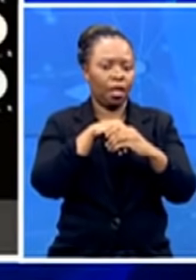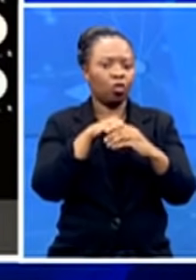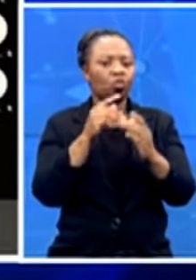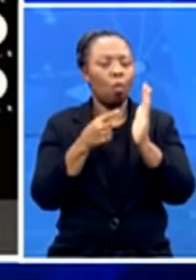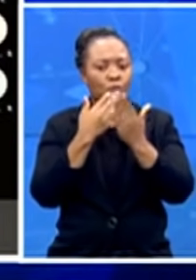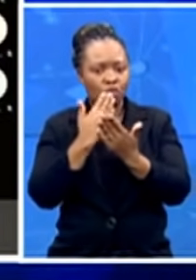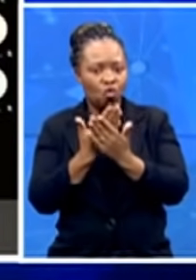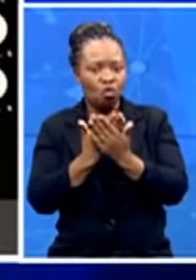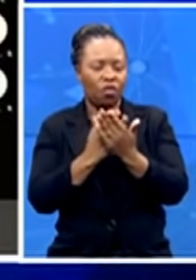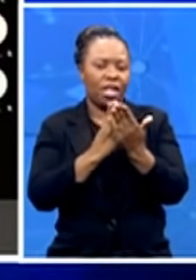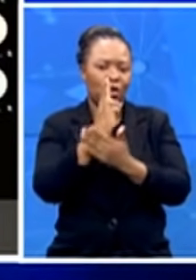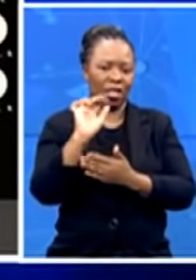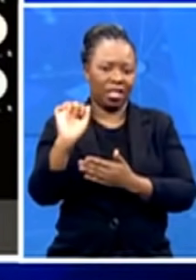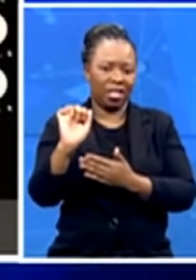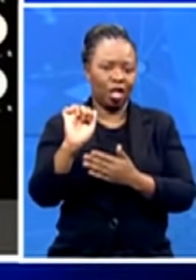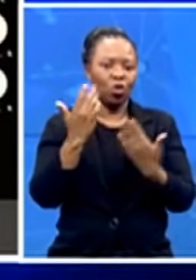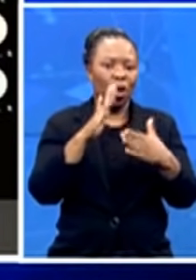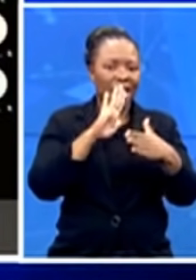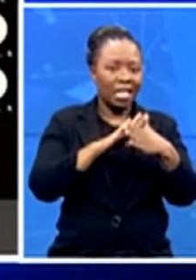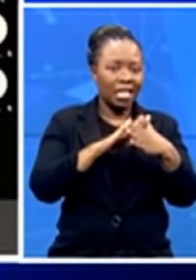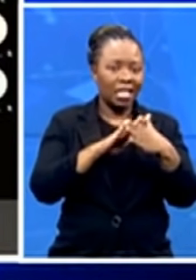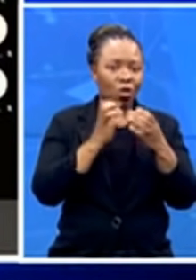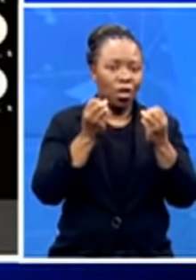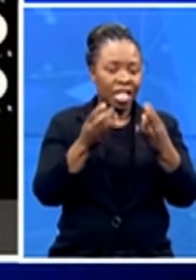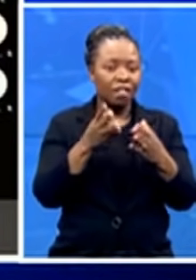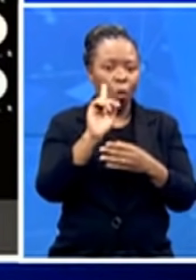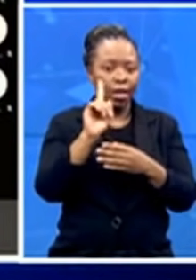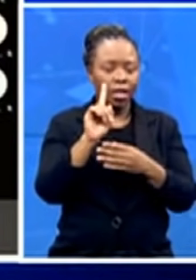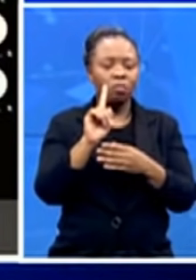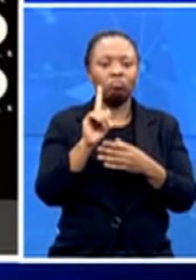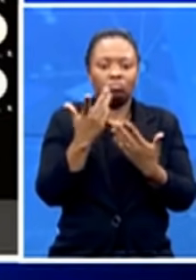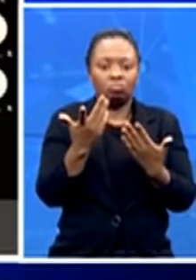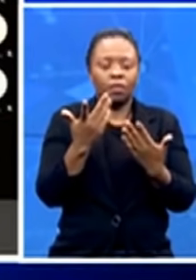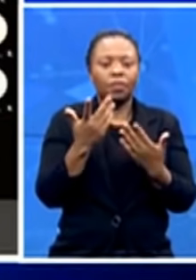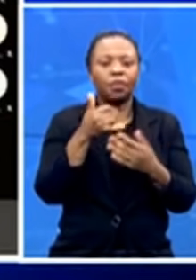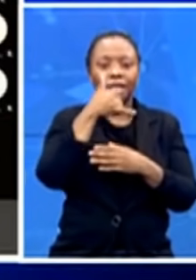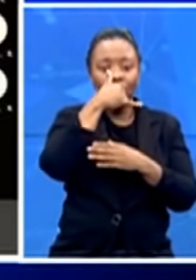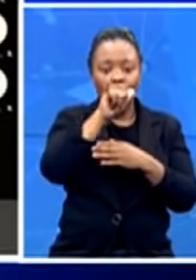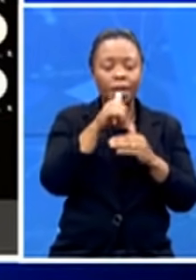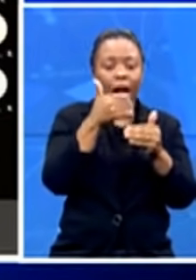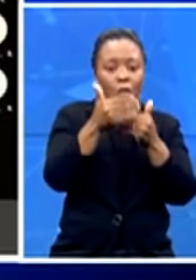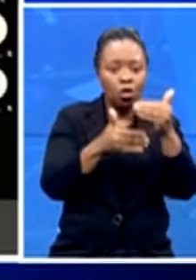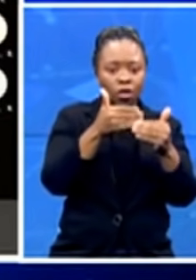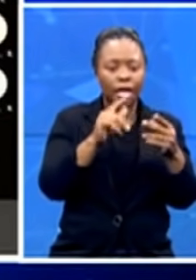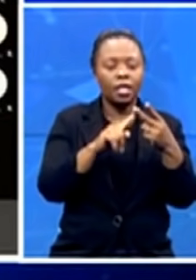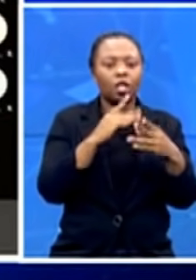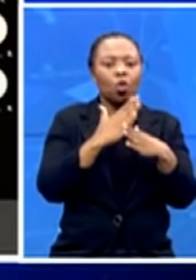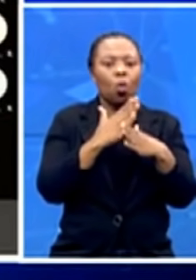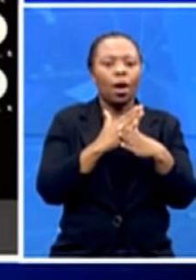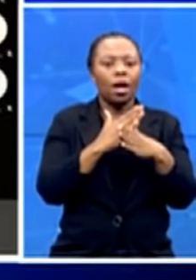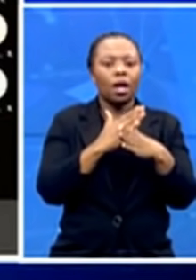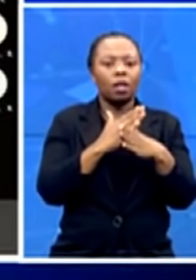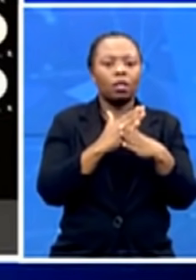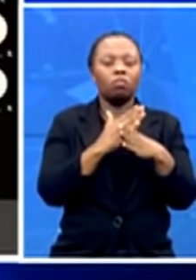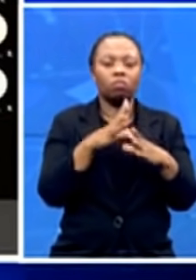this right regulates the conduct of criminal proceedings and its operation is confined to those proceedings.